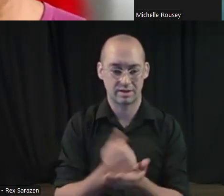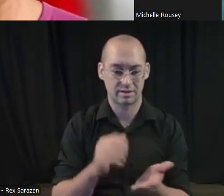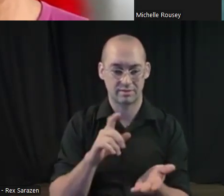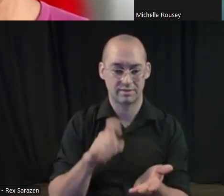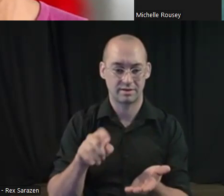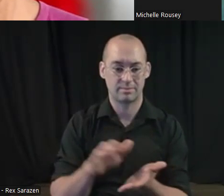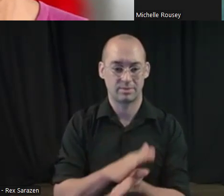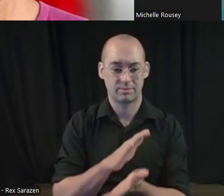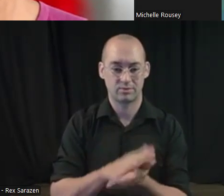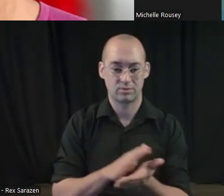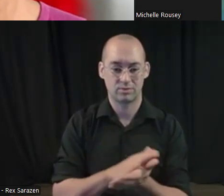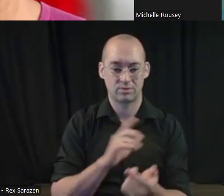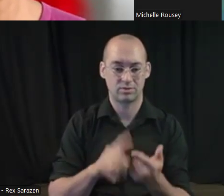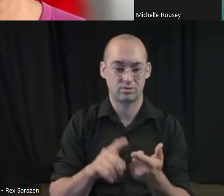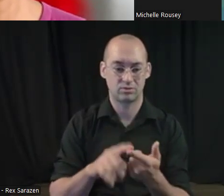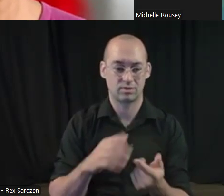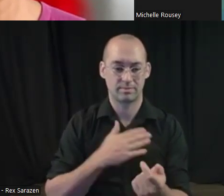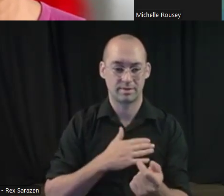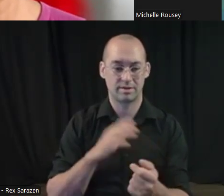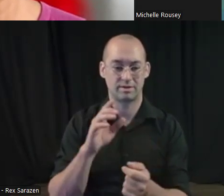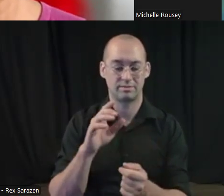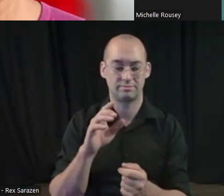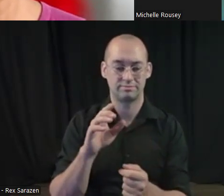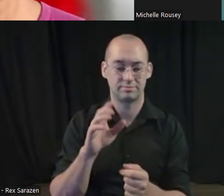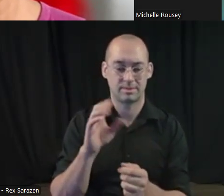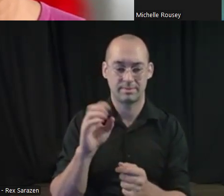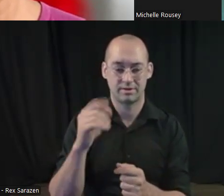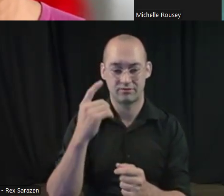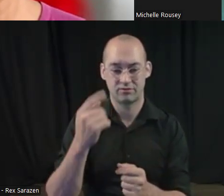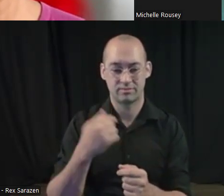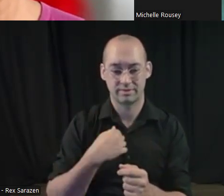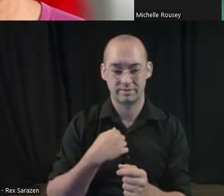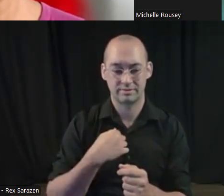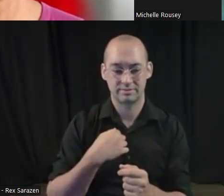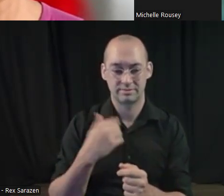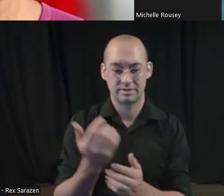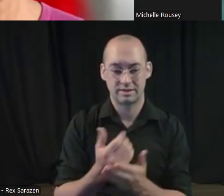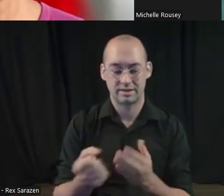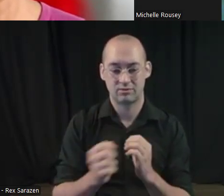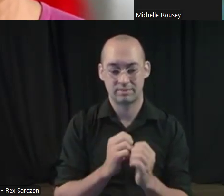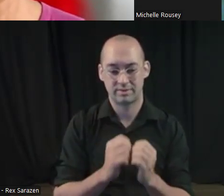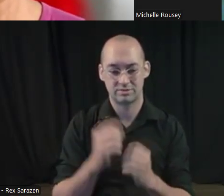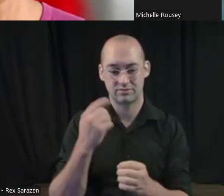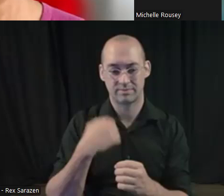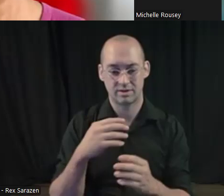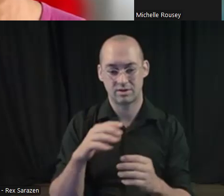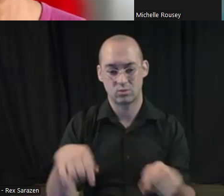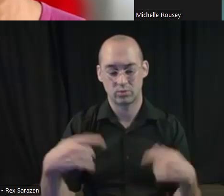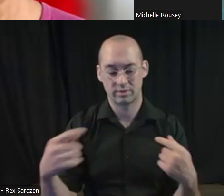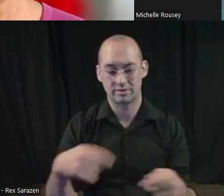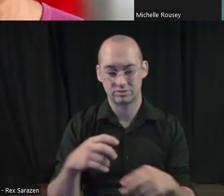paperwork to my DME company so that I get repairs on my wheelchairs and other things